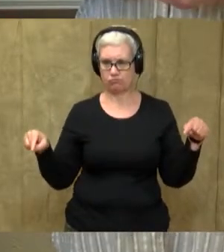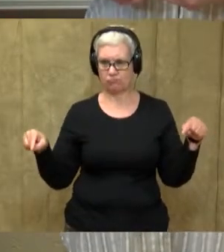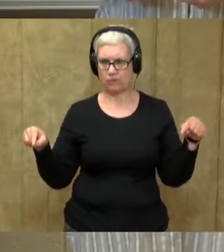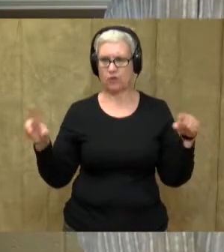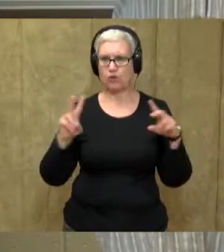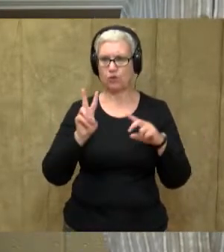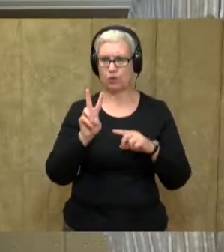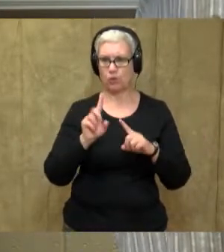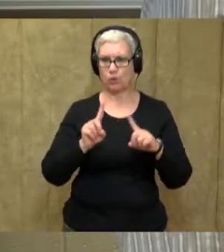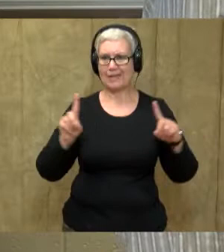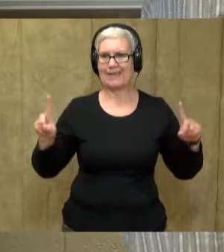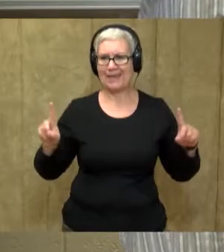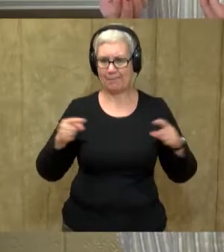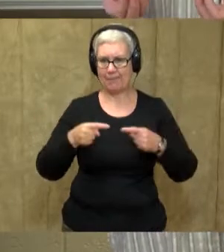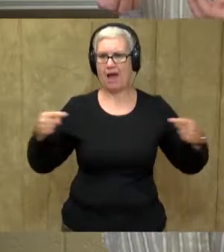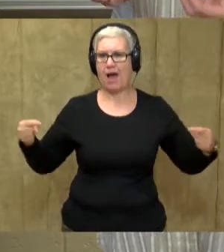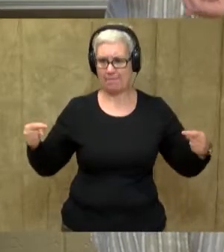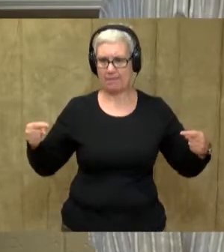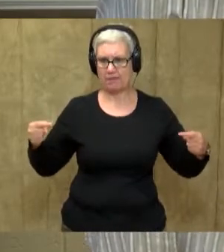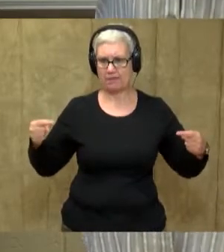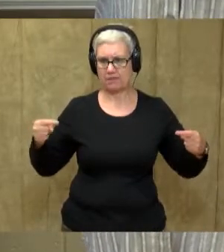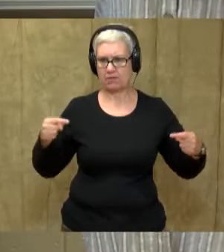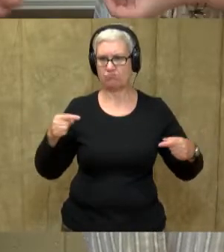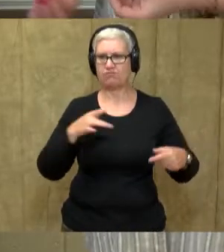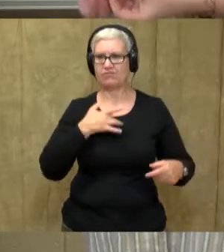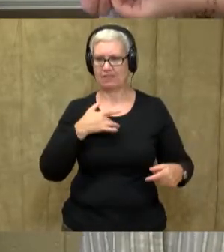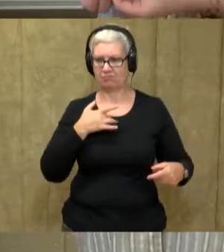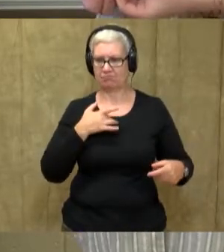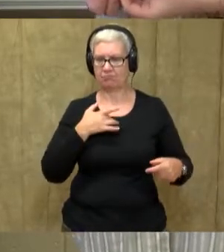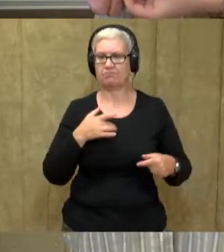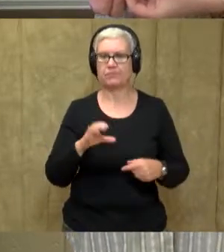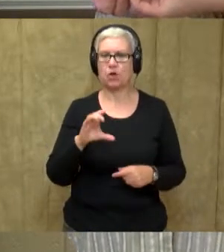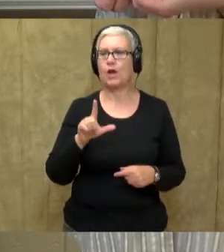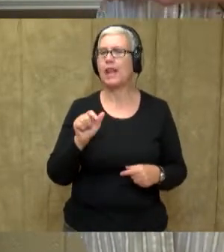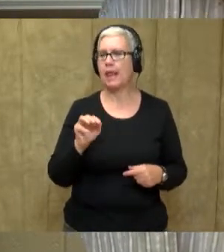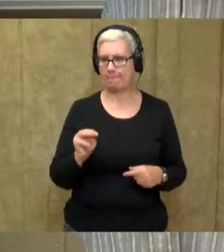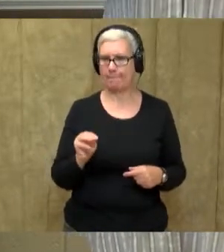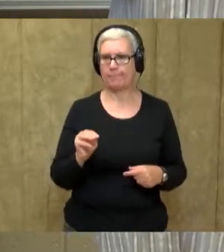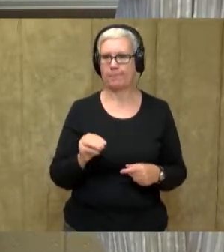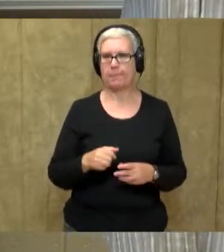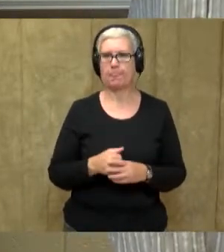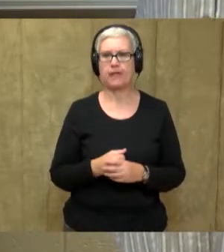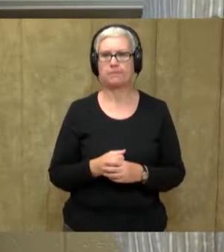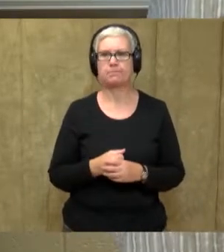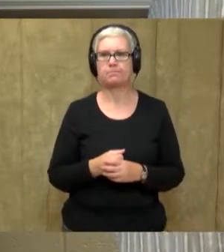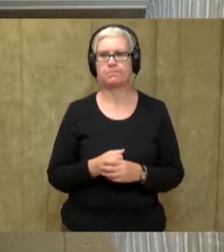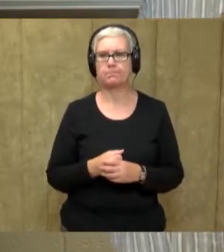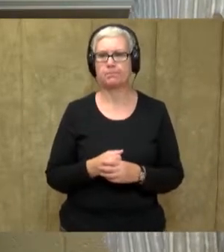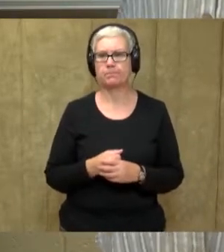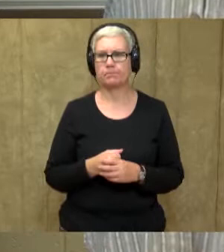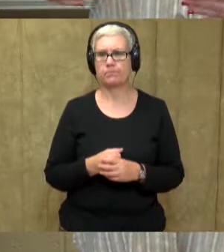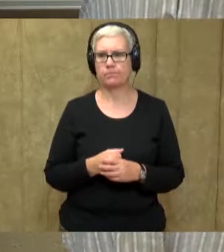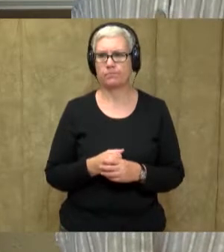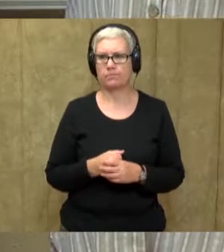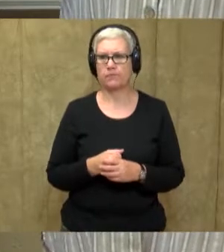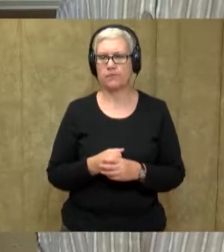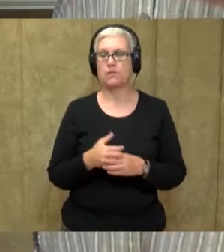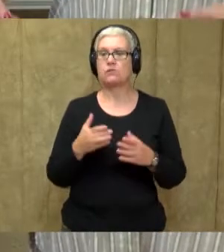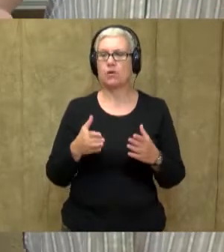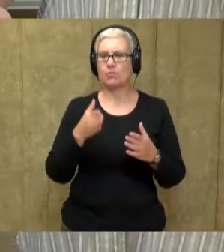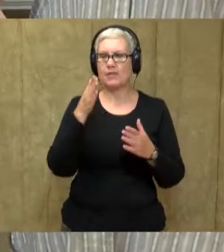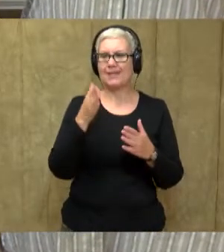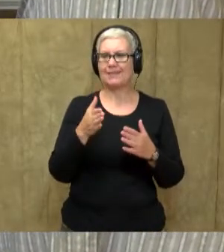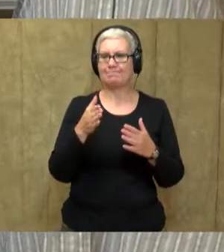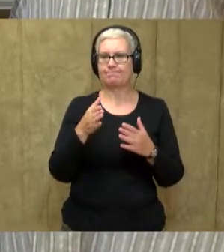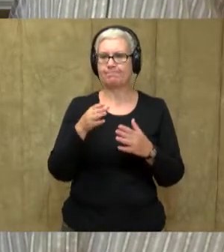to address some barrier to what they're stating, okay? And by barrier, I mean, think of it as like a wall. Okay, that's